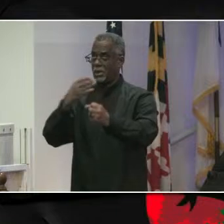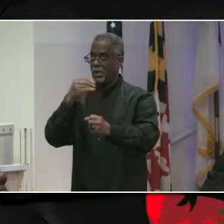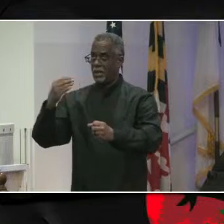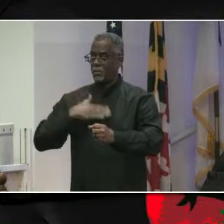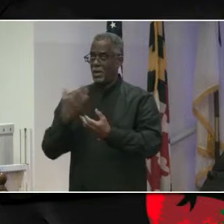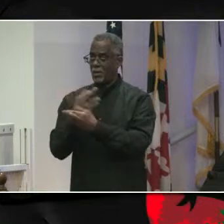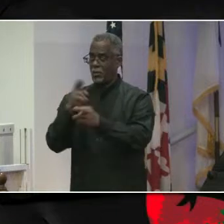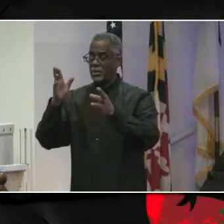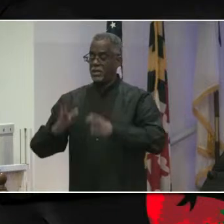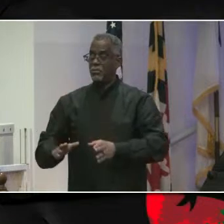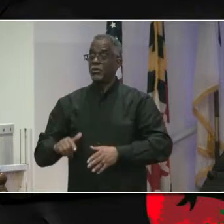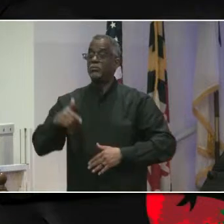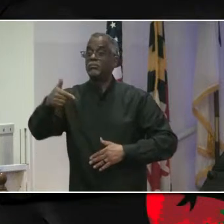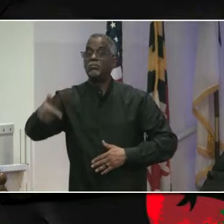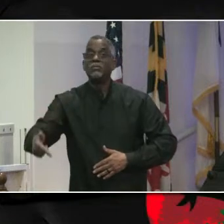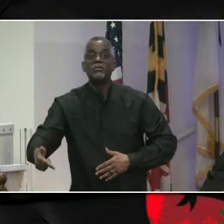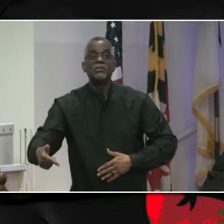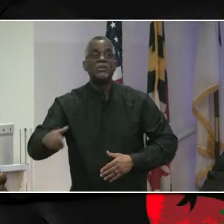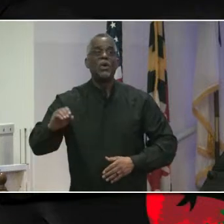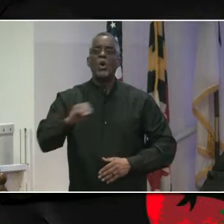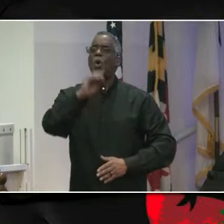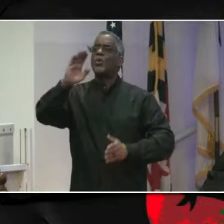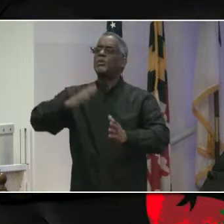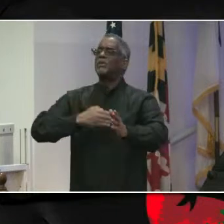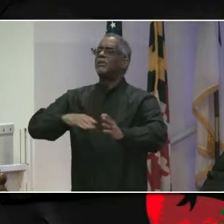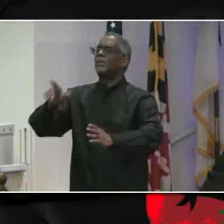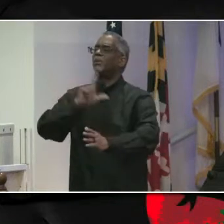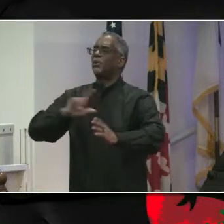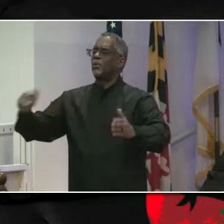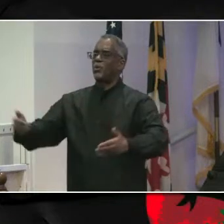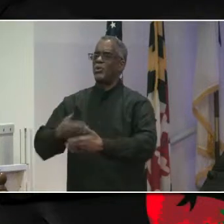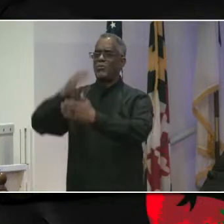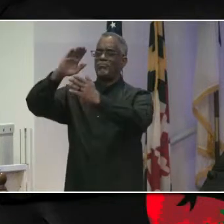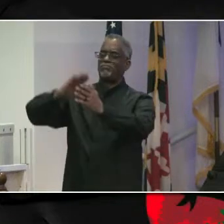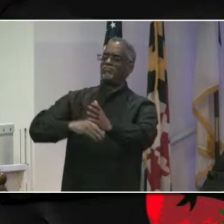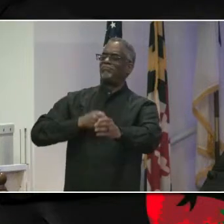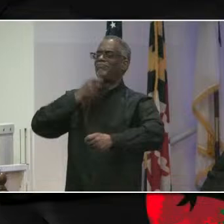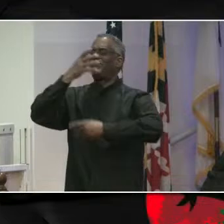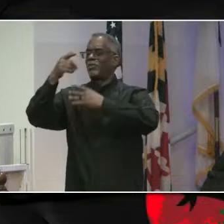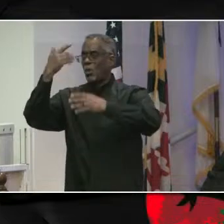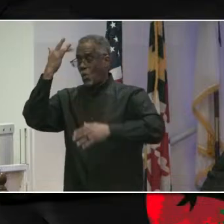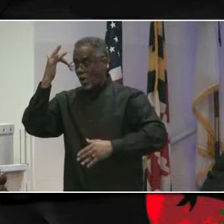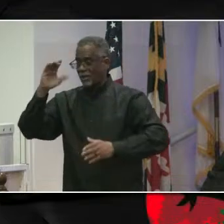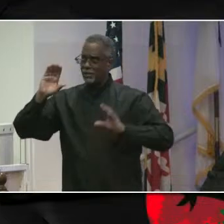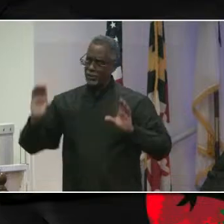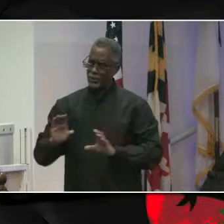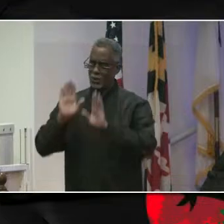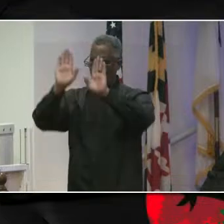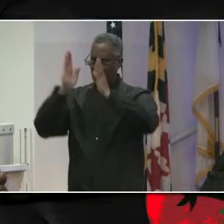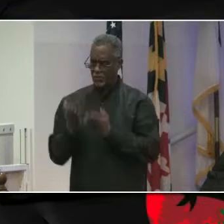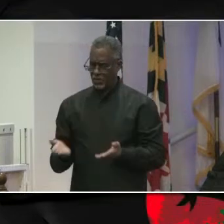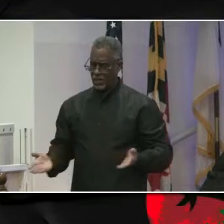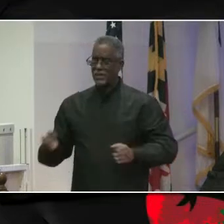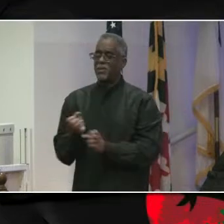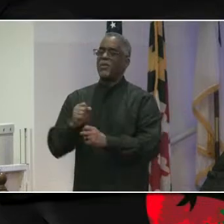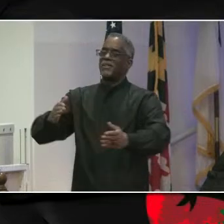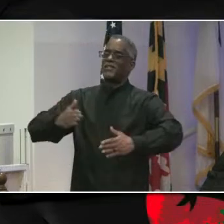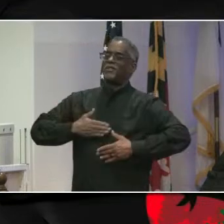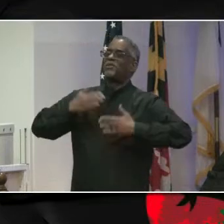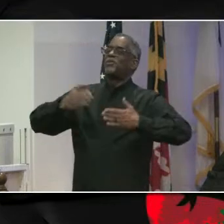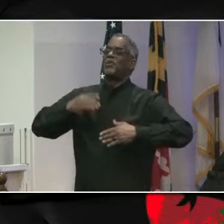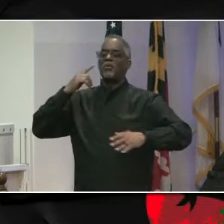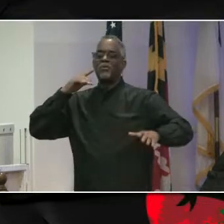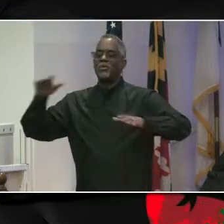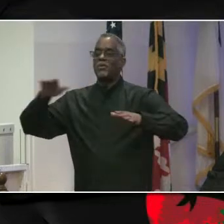and my redeemer. O sing unto the Lord a new song, for he has done marvelous things. Make a